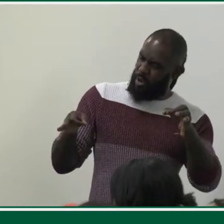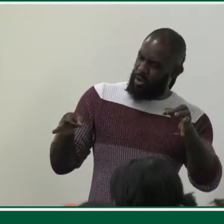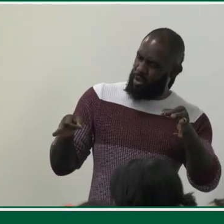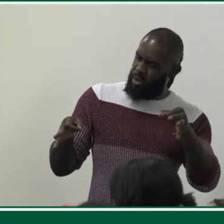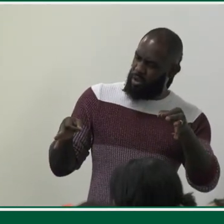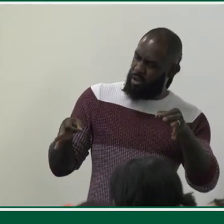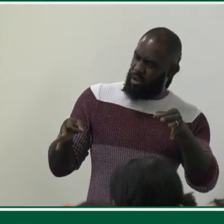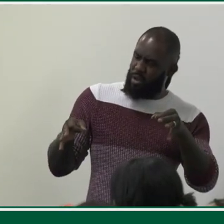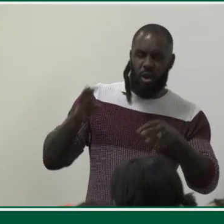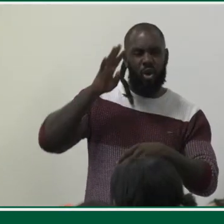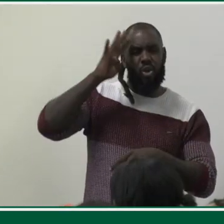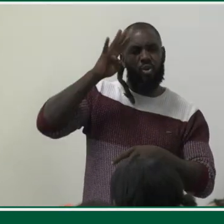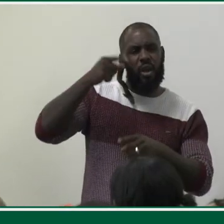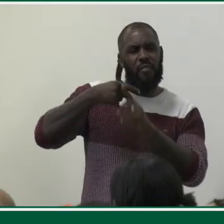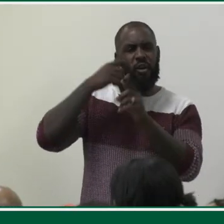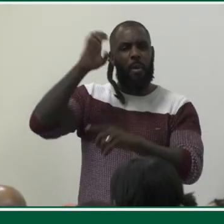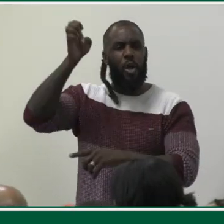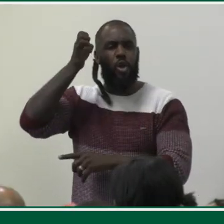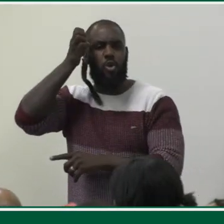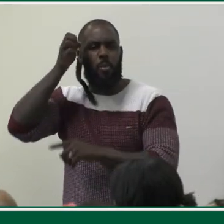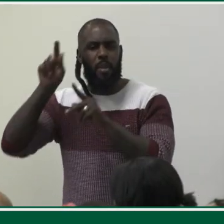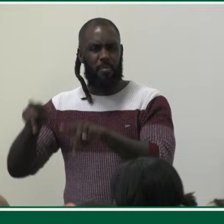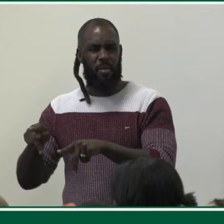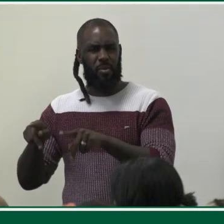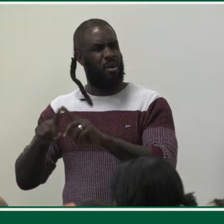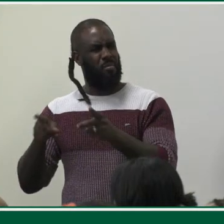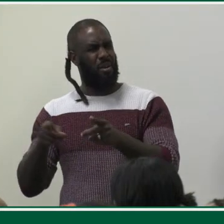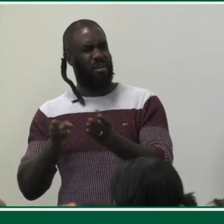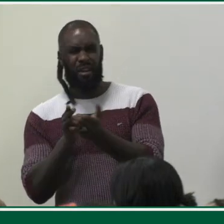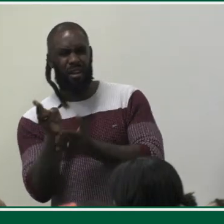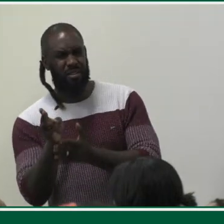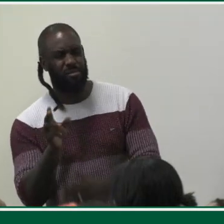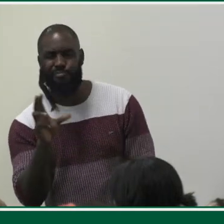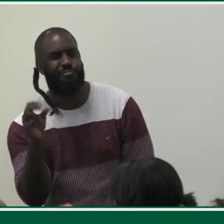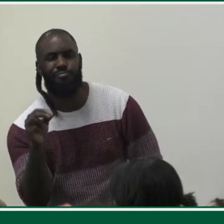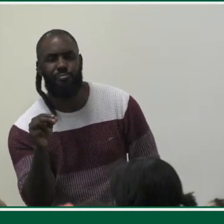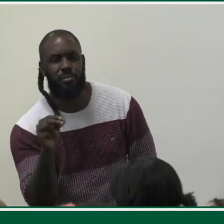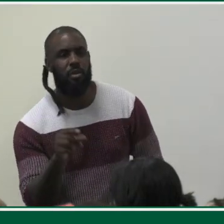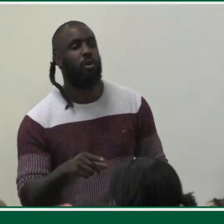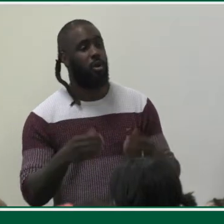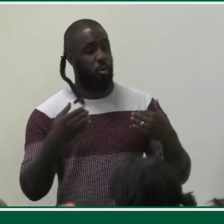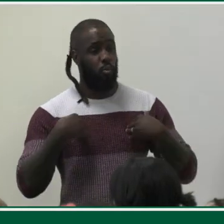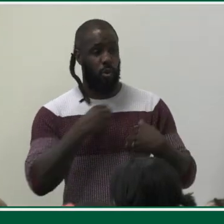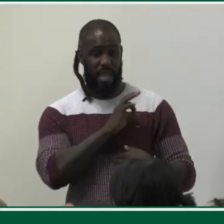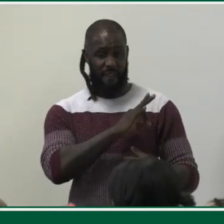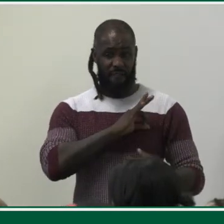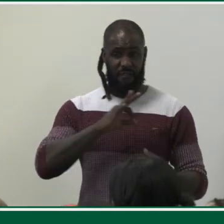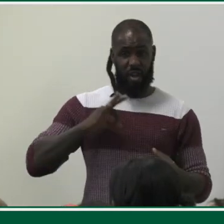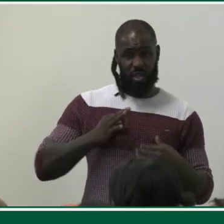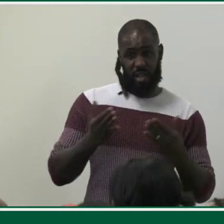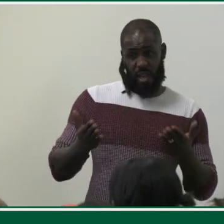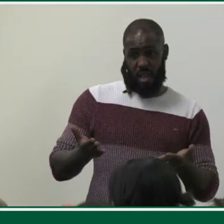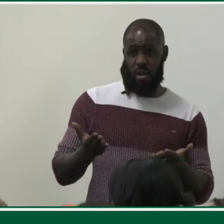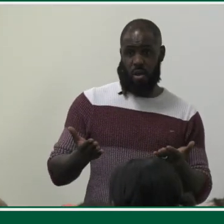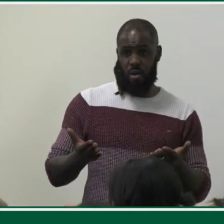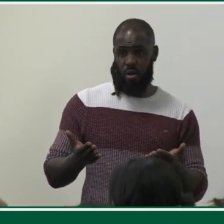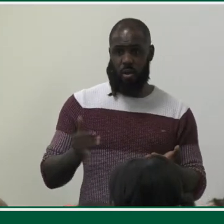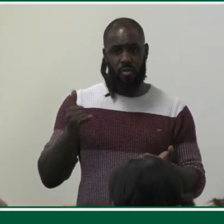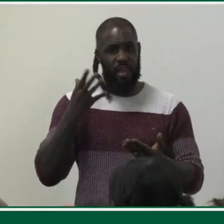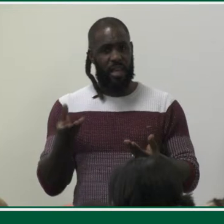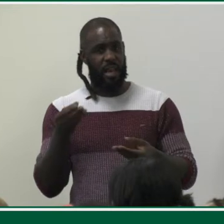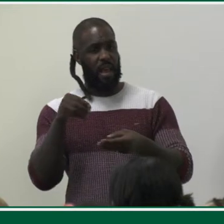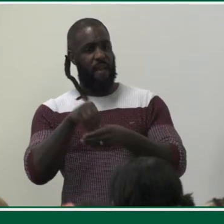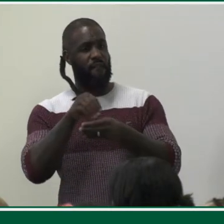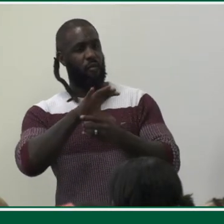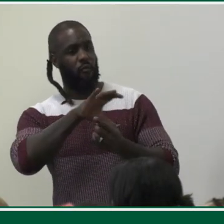Europeans or people of Euro descent, but we know that's not true. So there are faculty on this campus who are able to